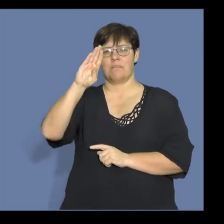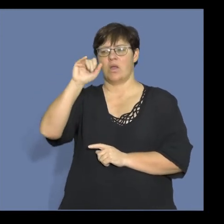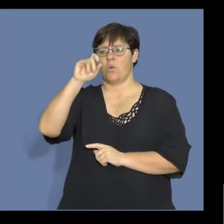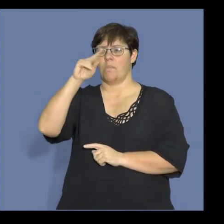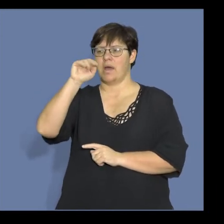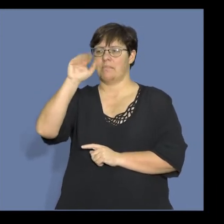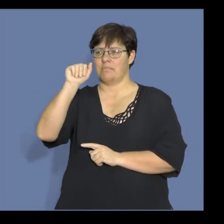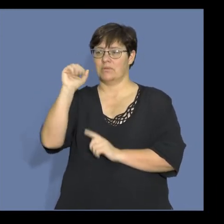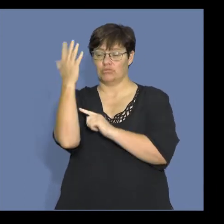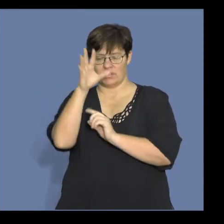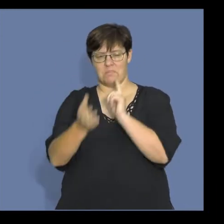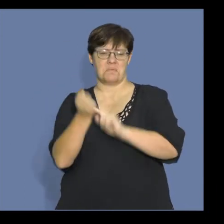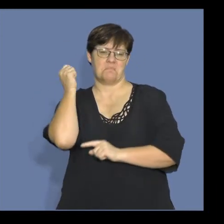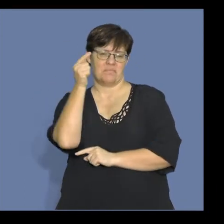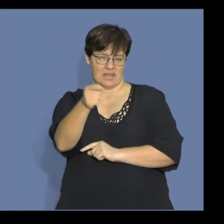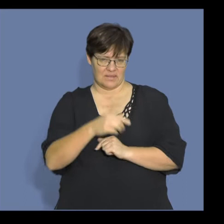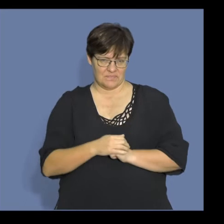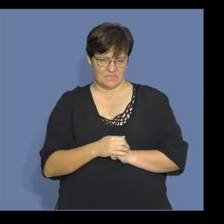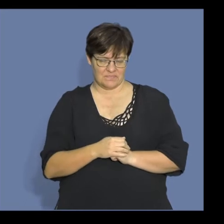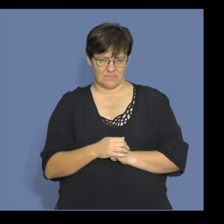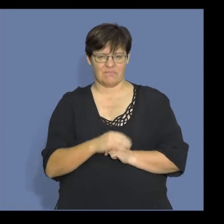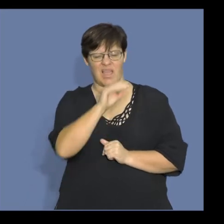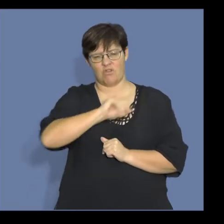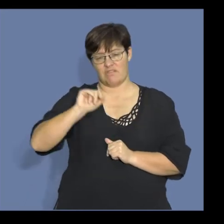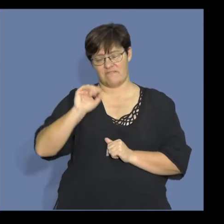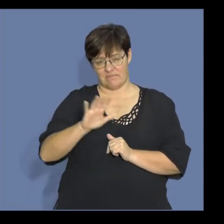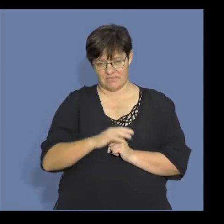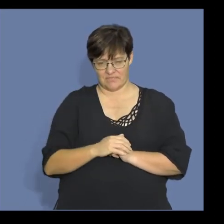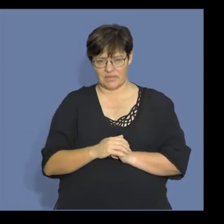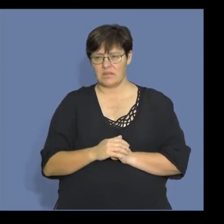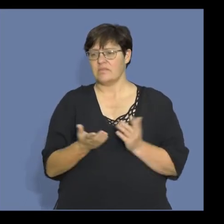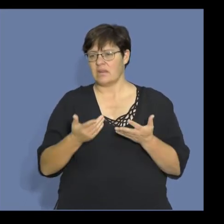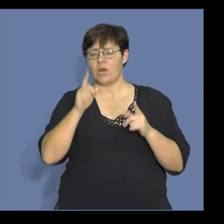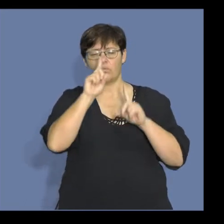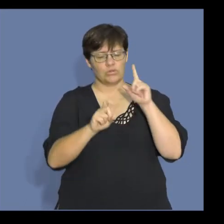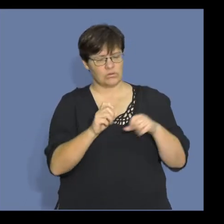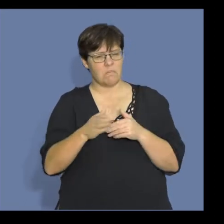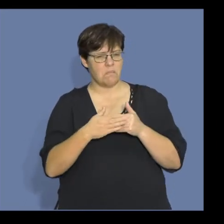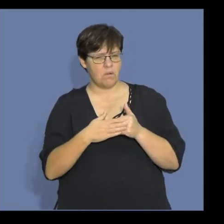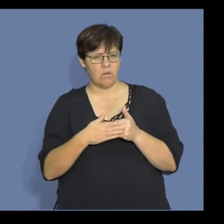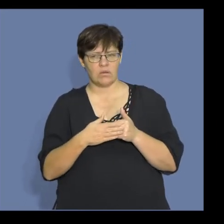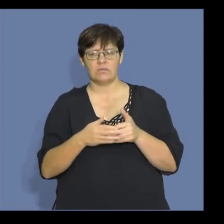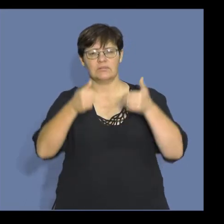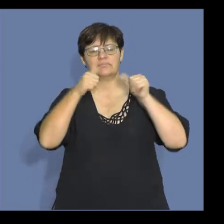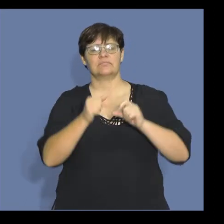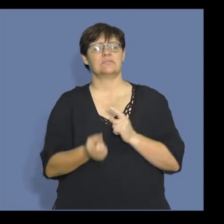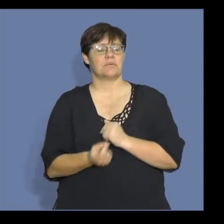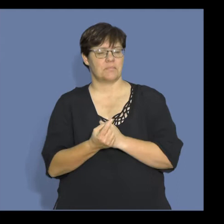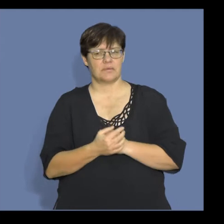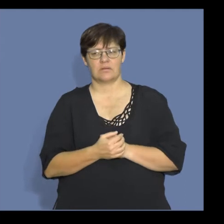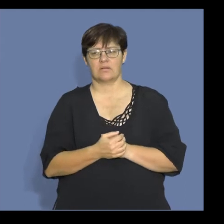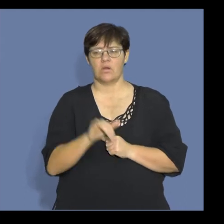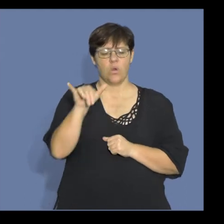a baobab tree that's found in that location. As we get through further into the question, let's see if we can get into the next